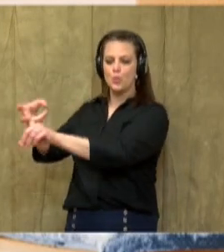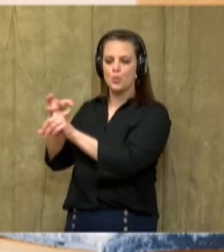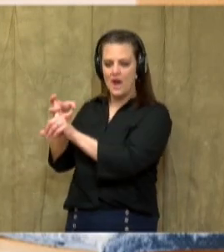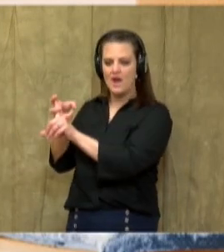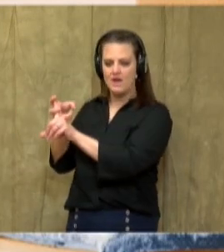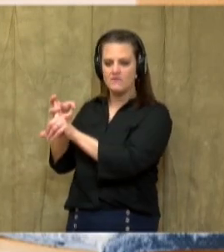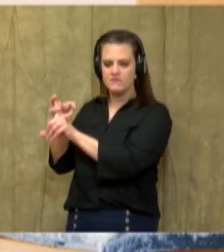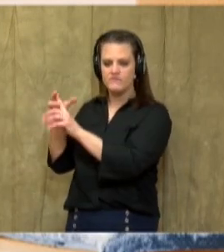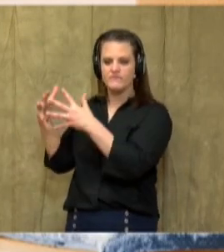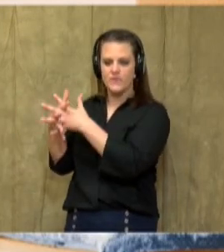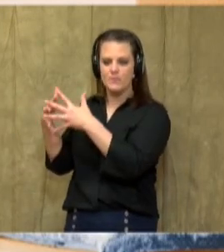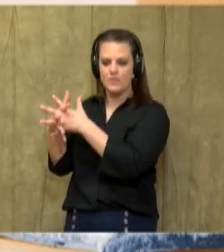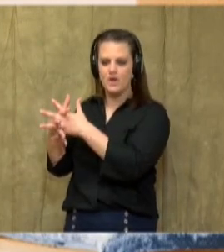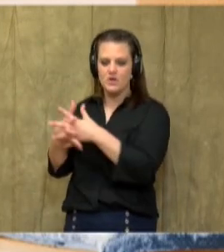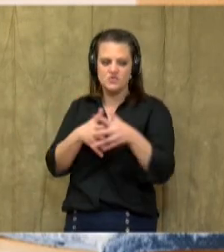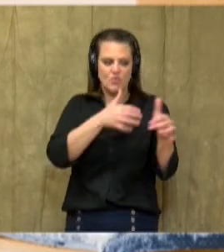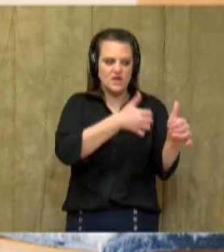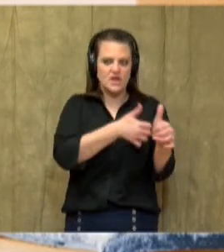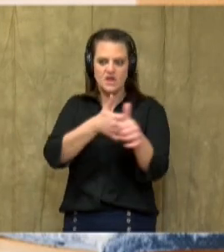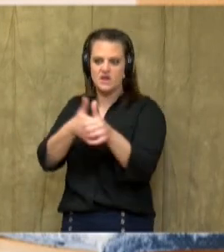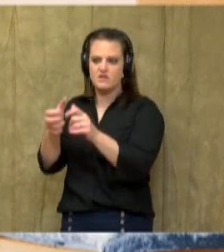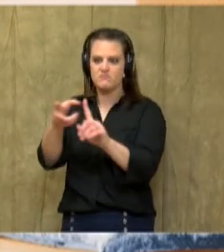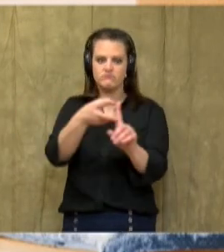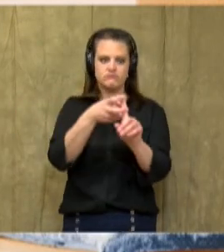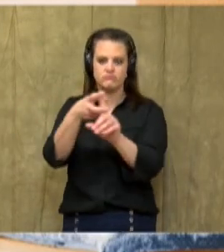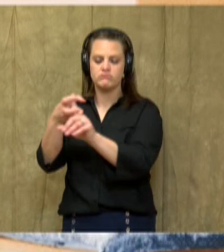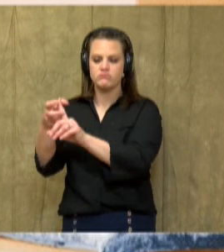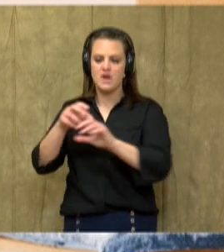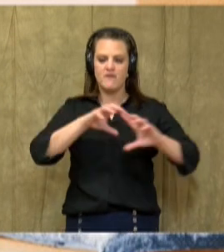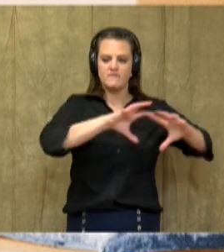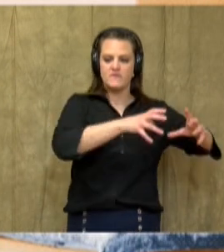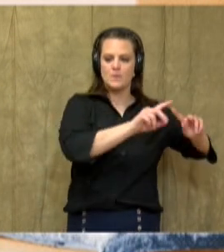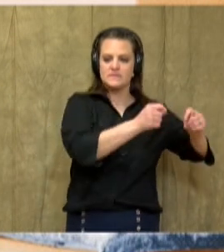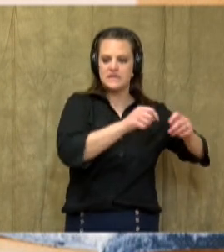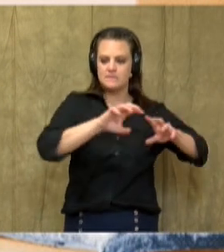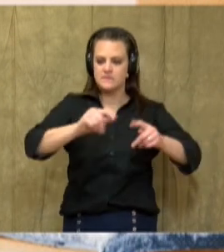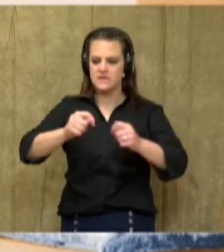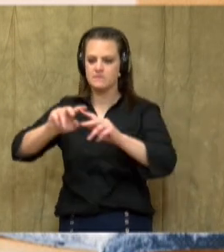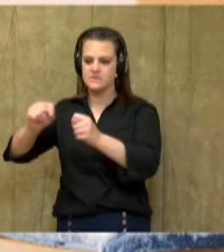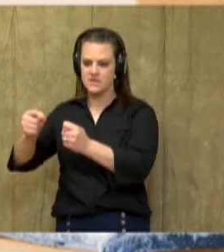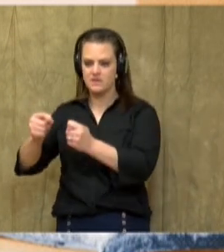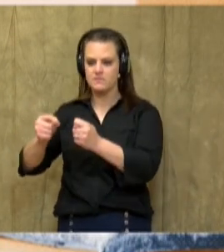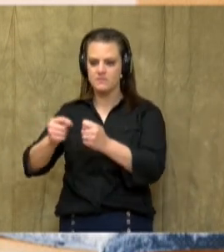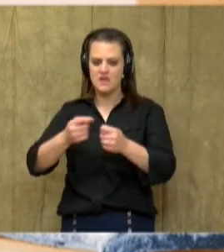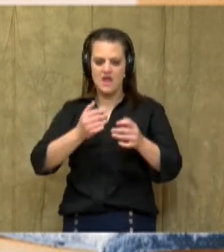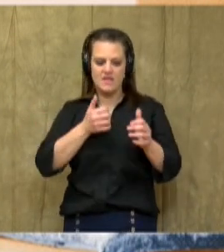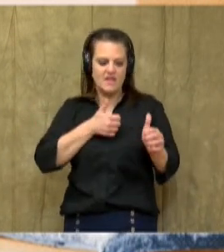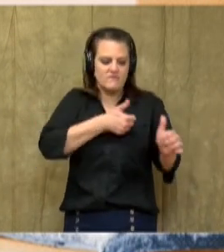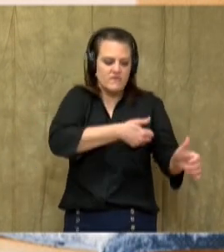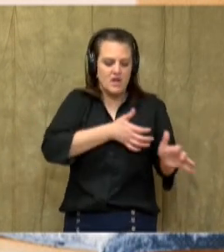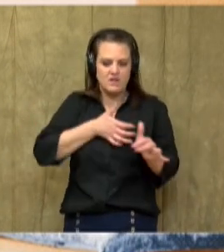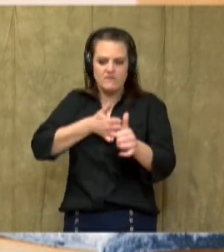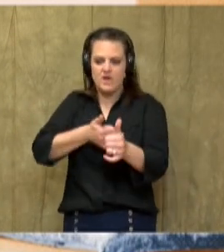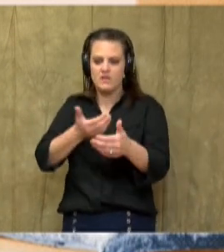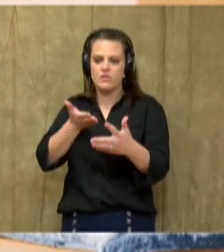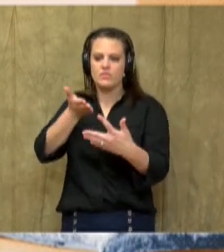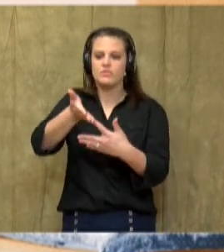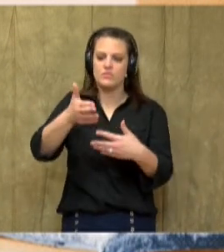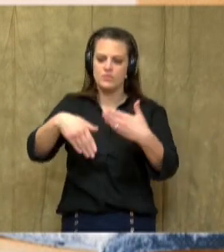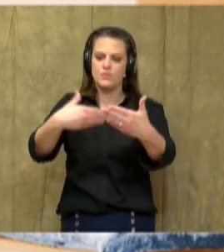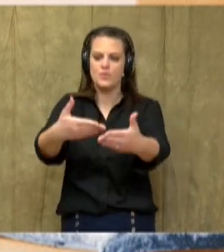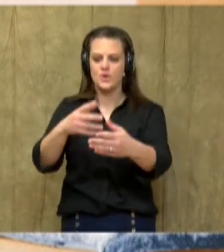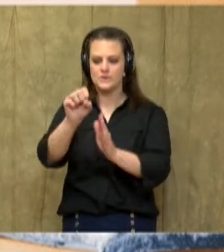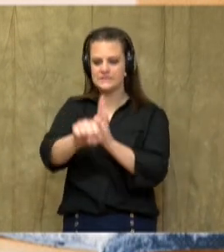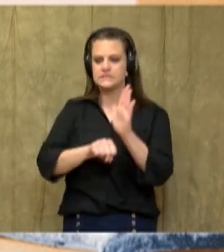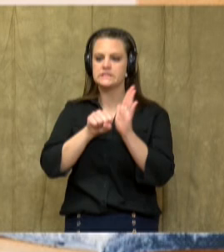draft players and form their own teams. They follow their team players throughout the season and get